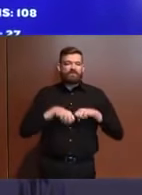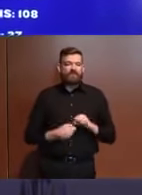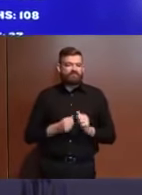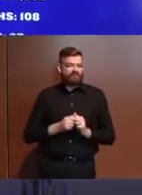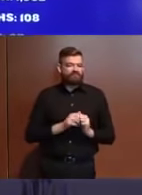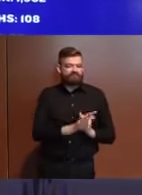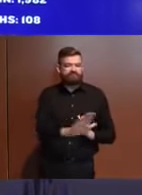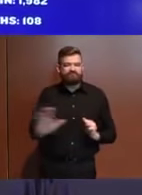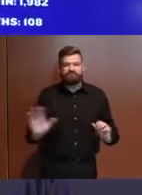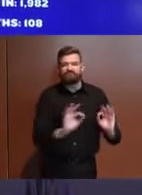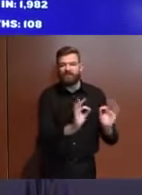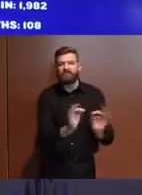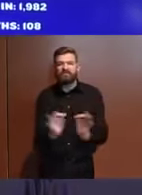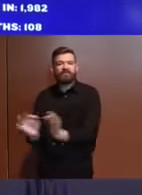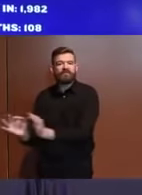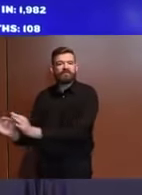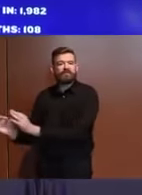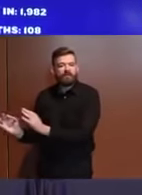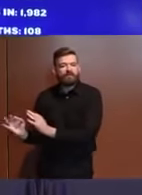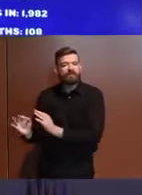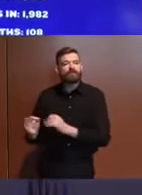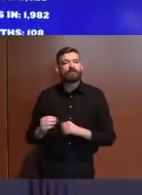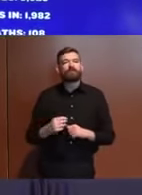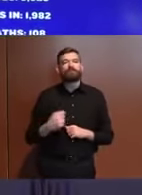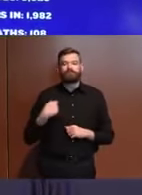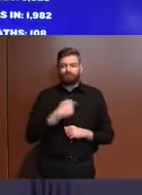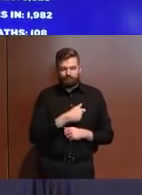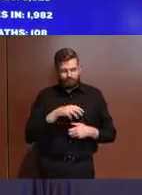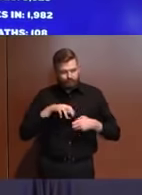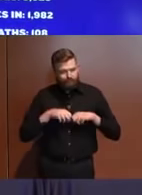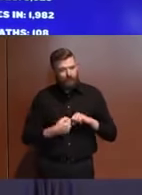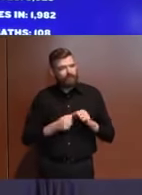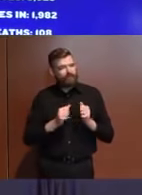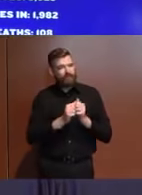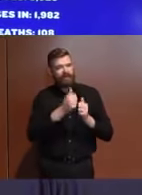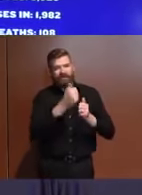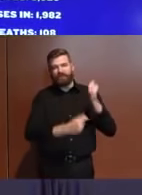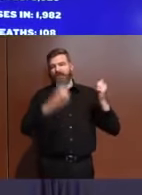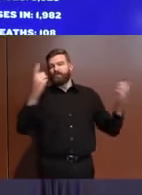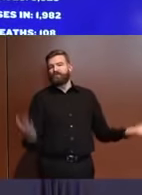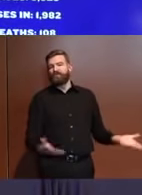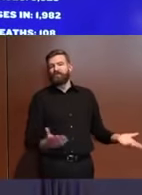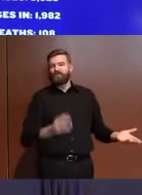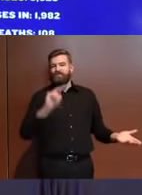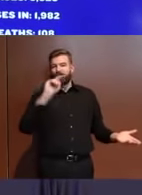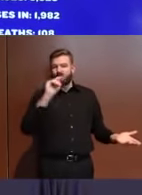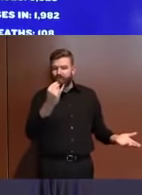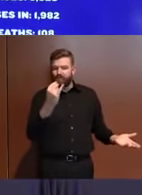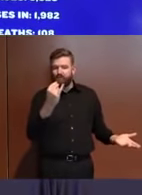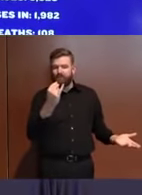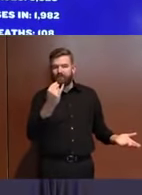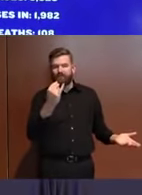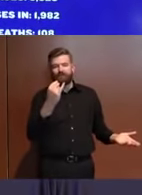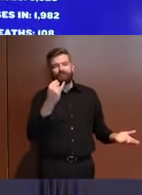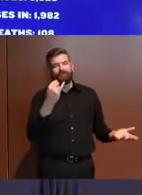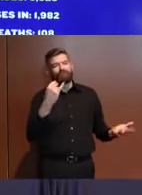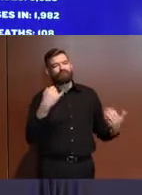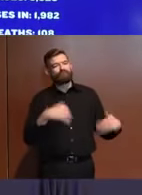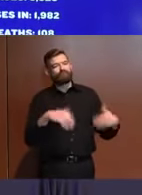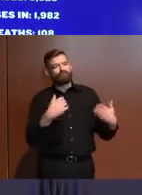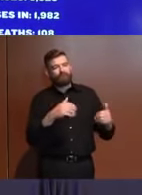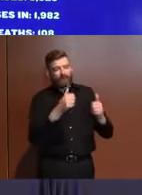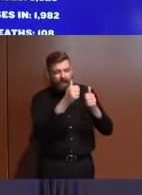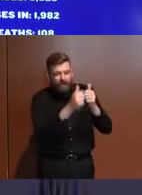our entire state every precious life that has been lost. God rest their souls.